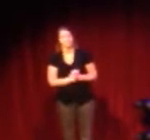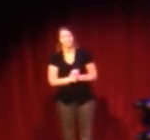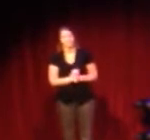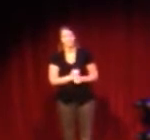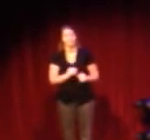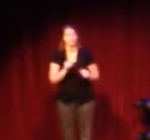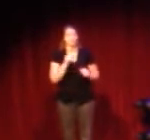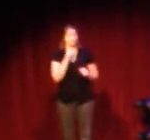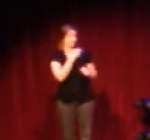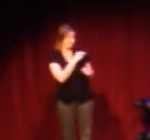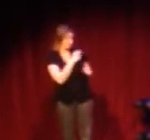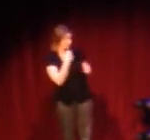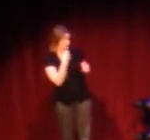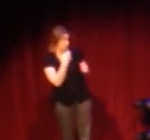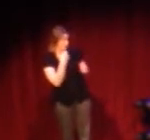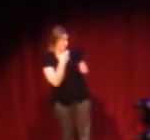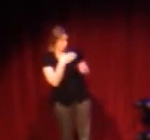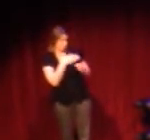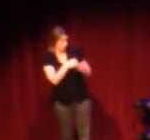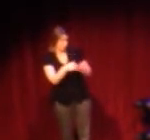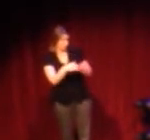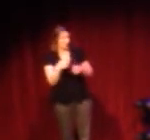John, are you a vocal major?